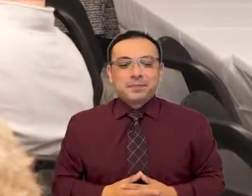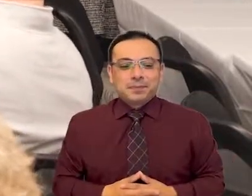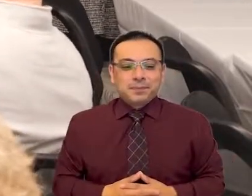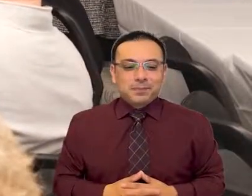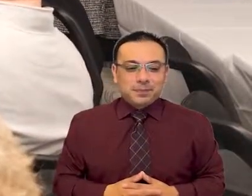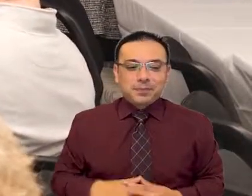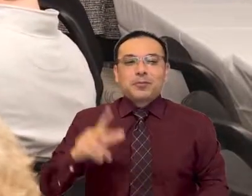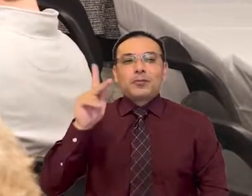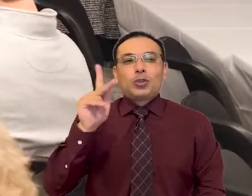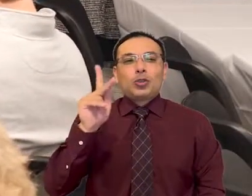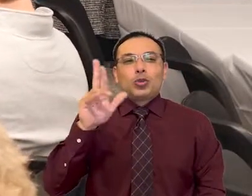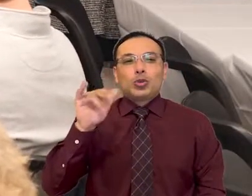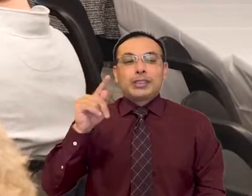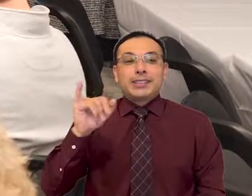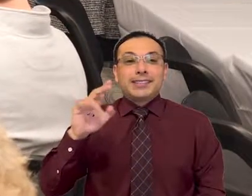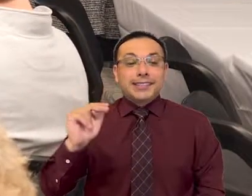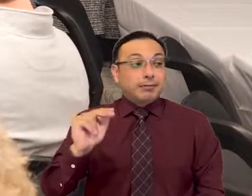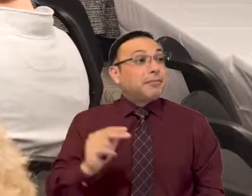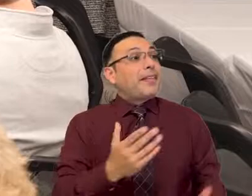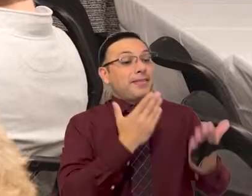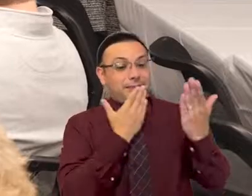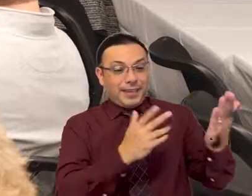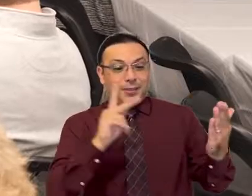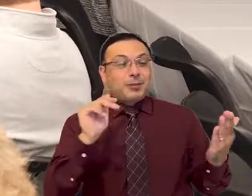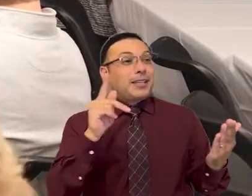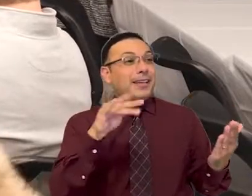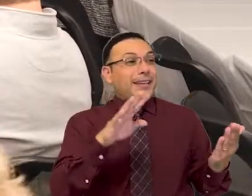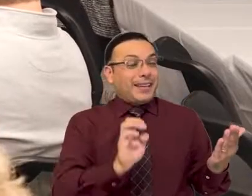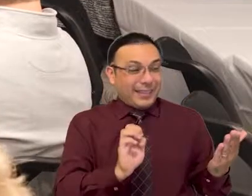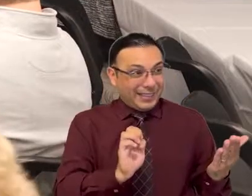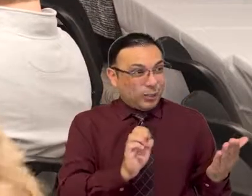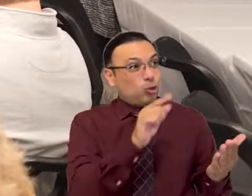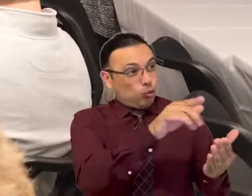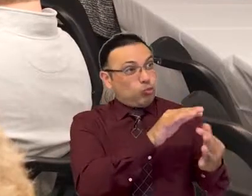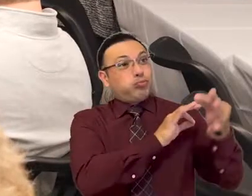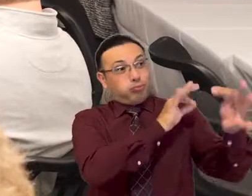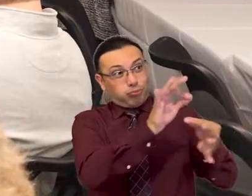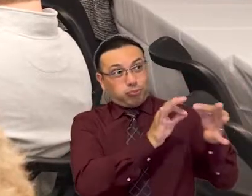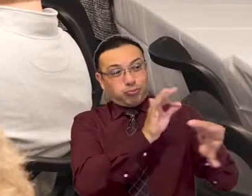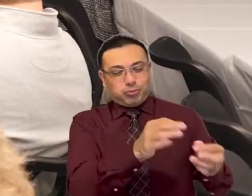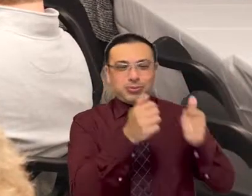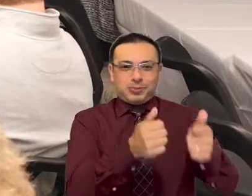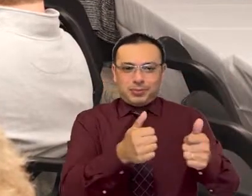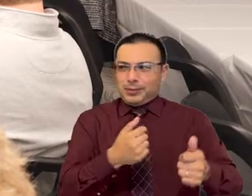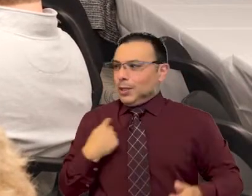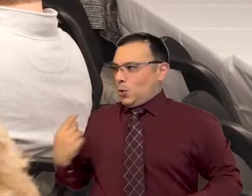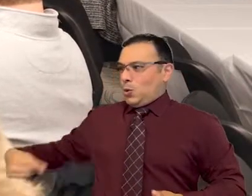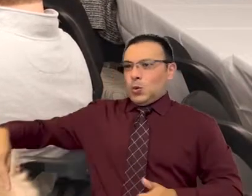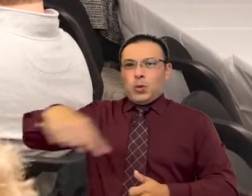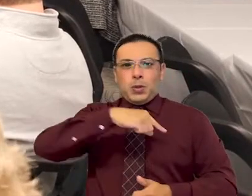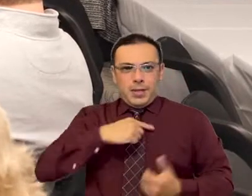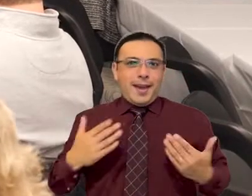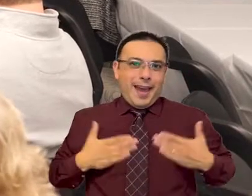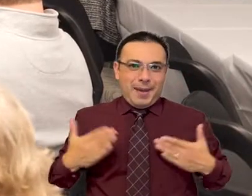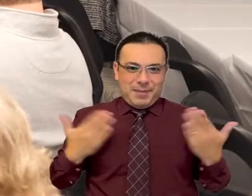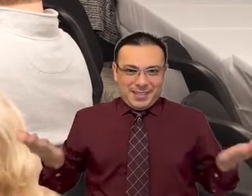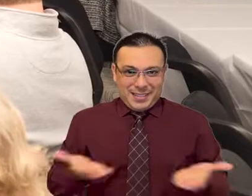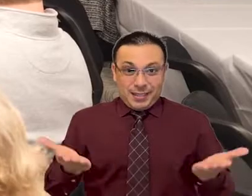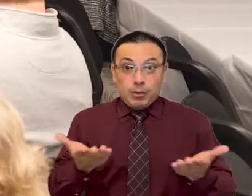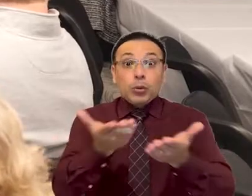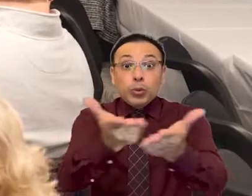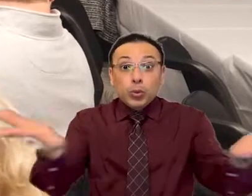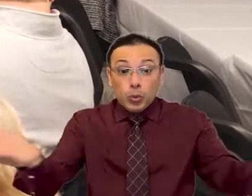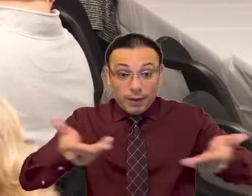Thank you so much, Katie, for that introduction. We're just incredibly grateful to be here tonight and really grateful for the community for hosting